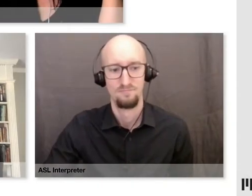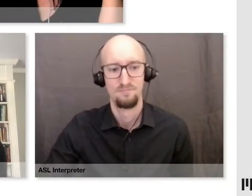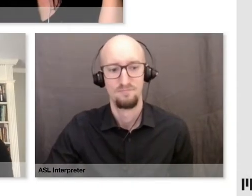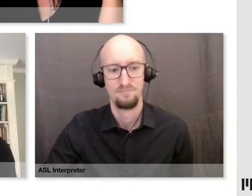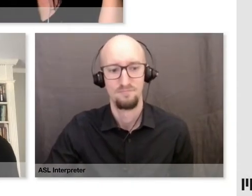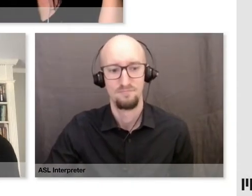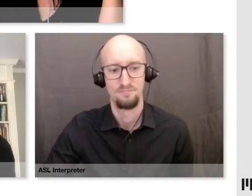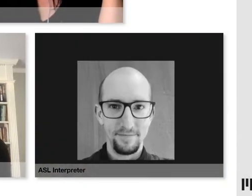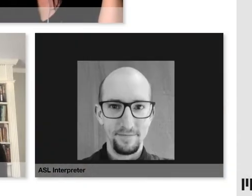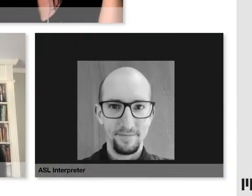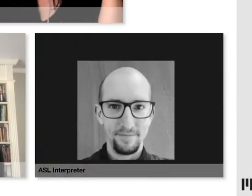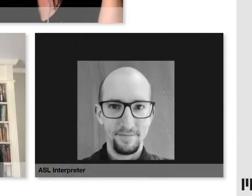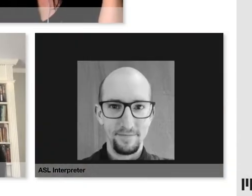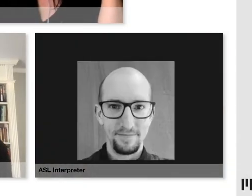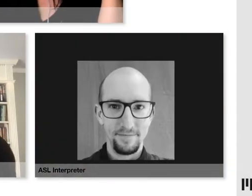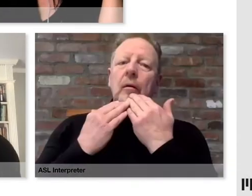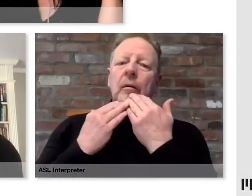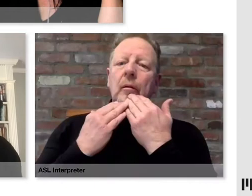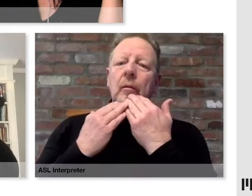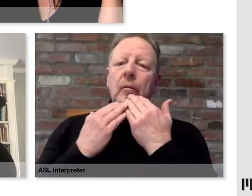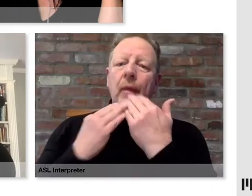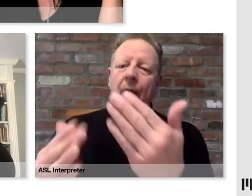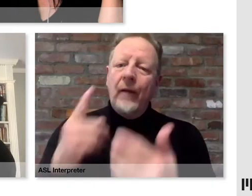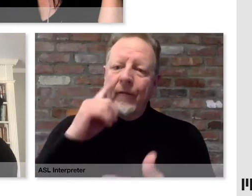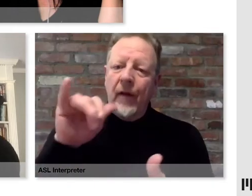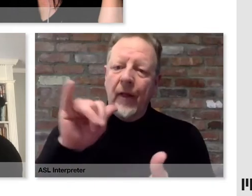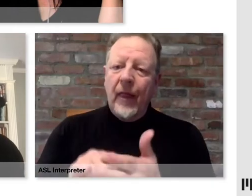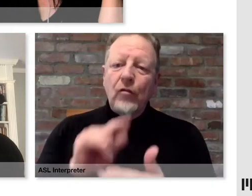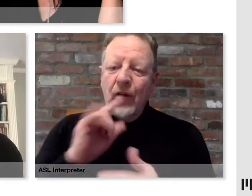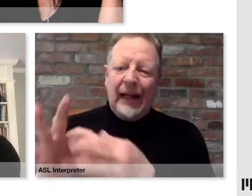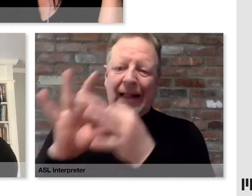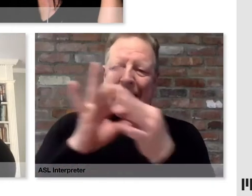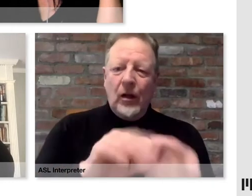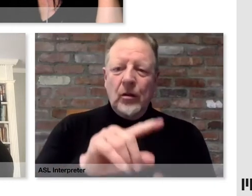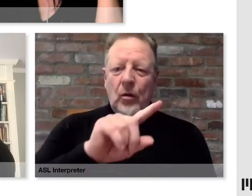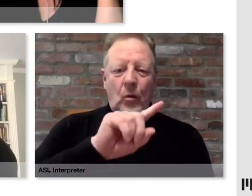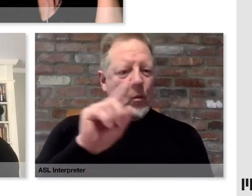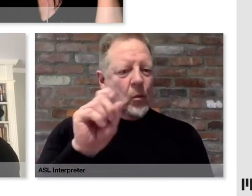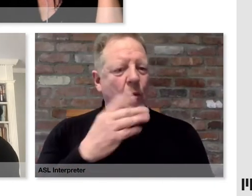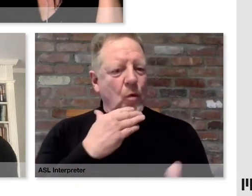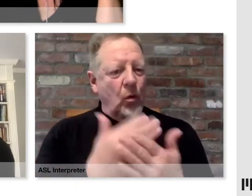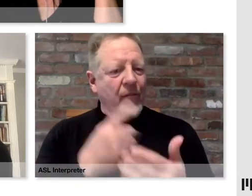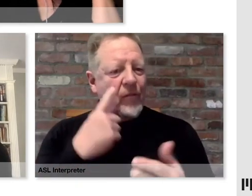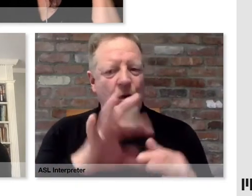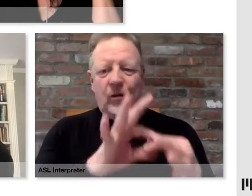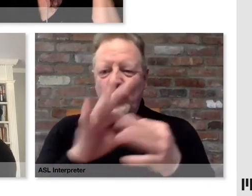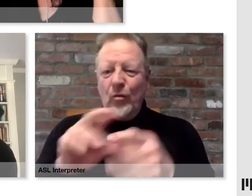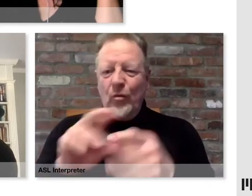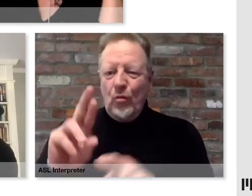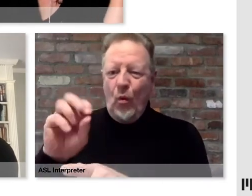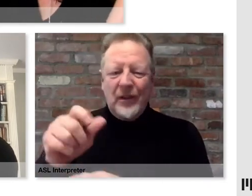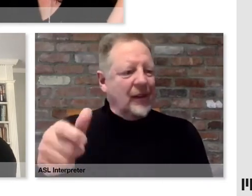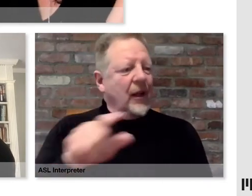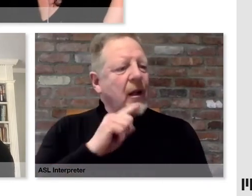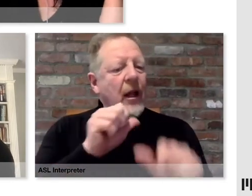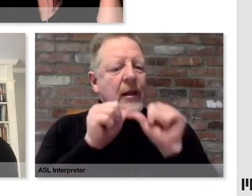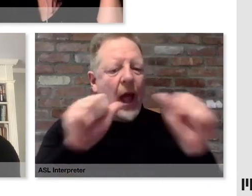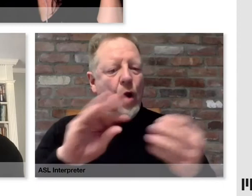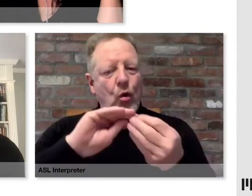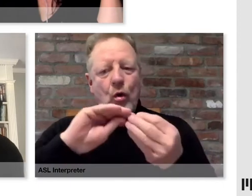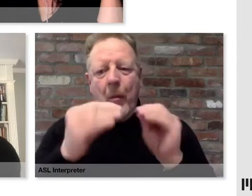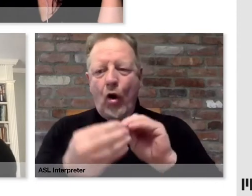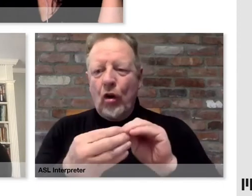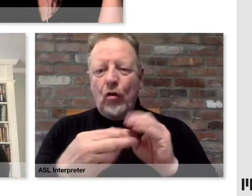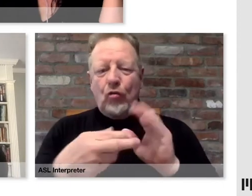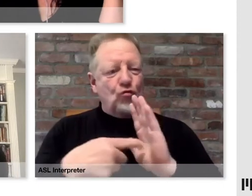for that. That really connects well to a question that's come in for Rosa, you know, precisely about non-numerical representation. The